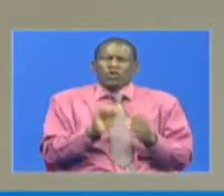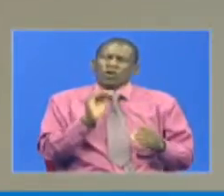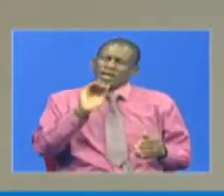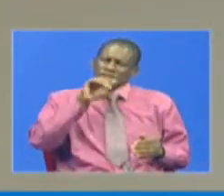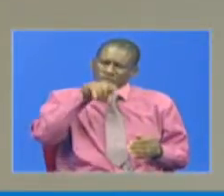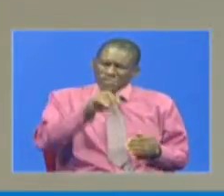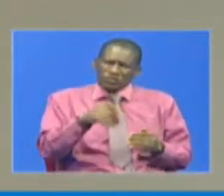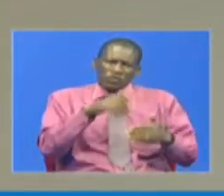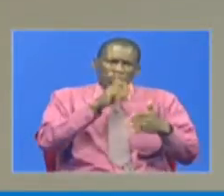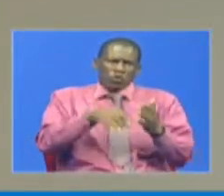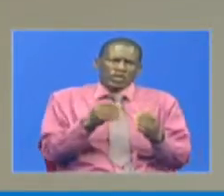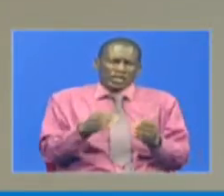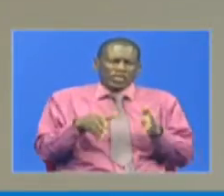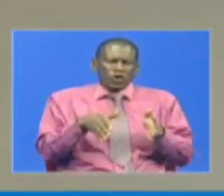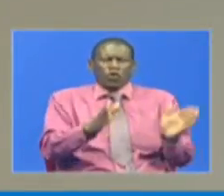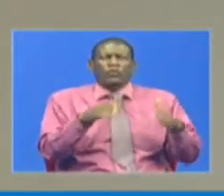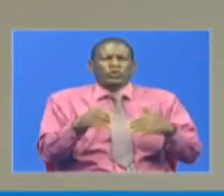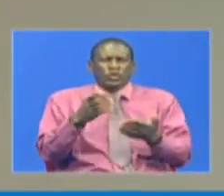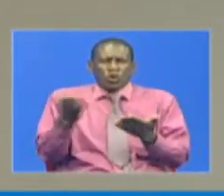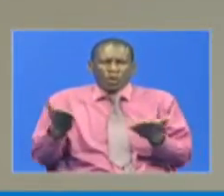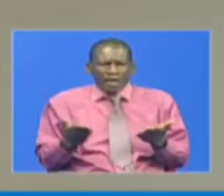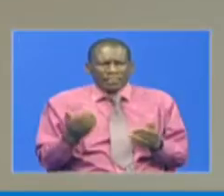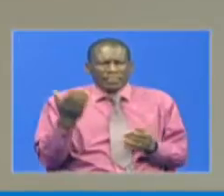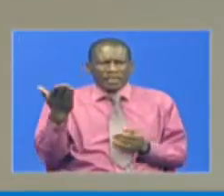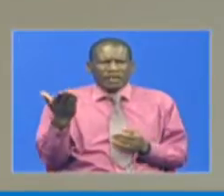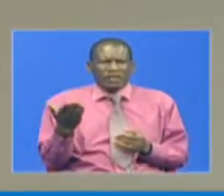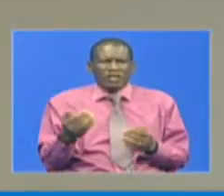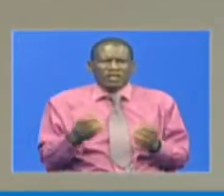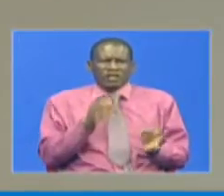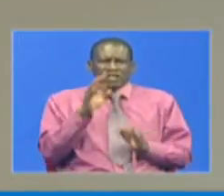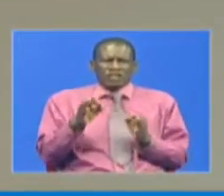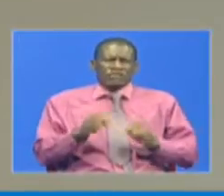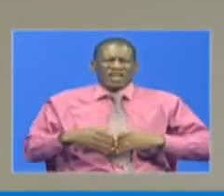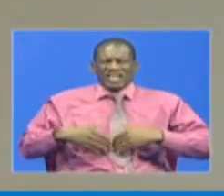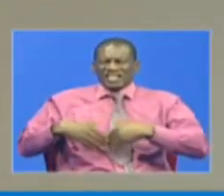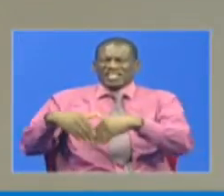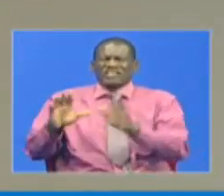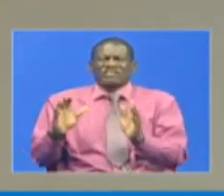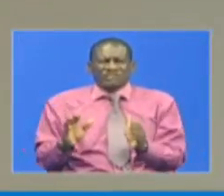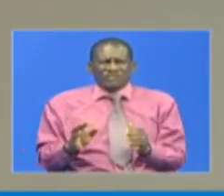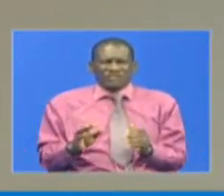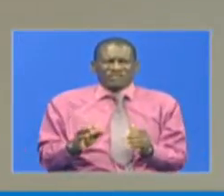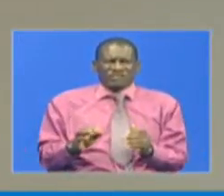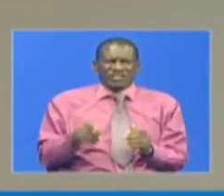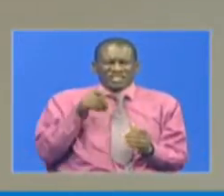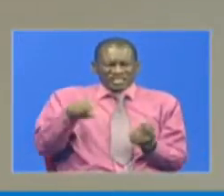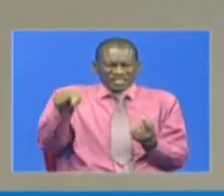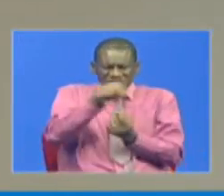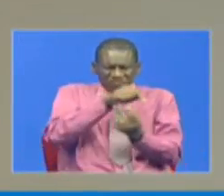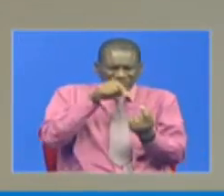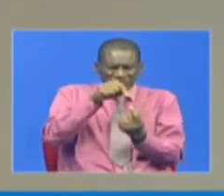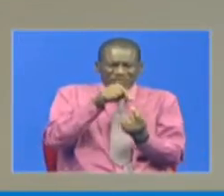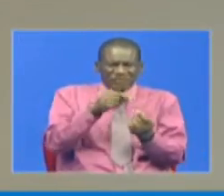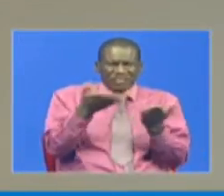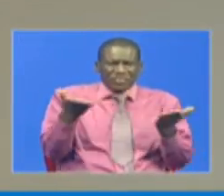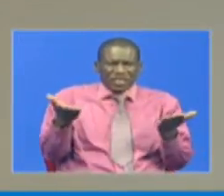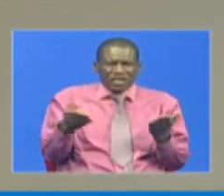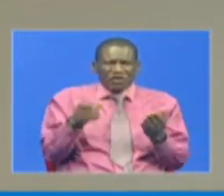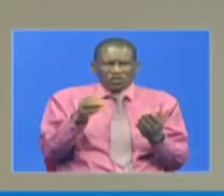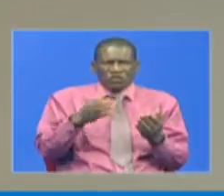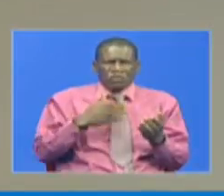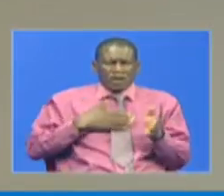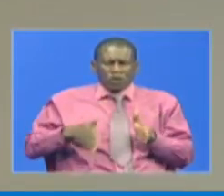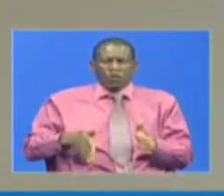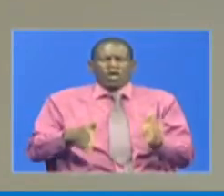what are the opportunities out there if I let go of a particular element of my way